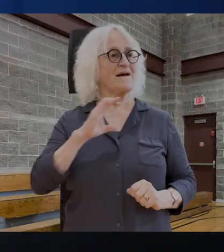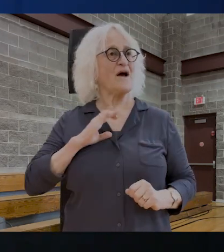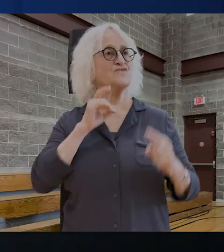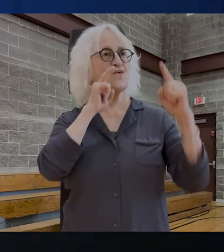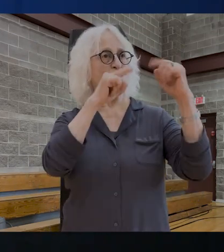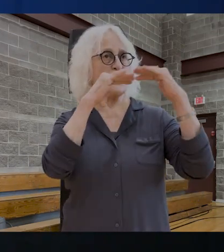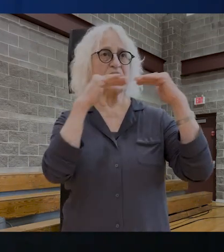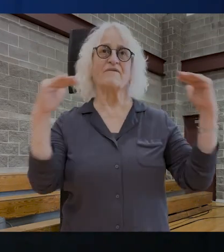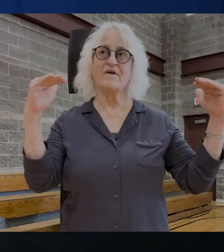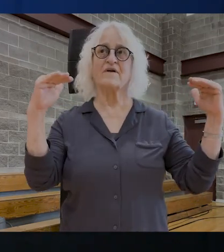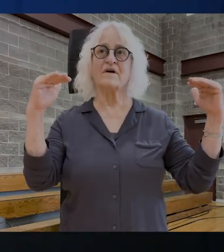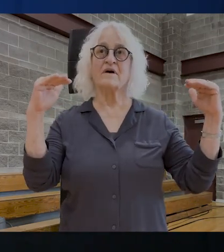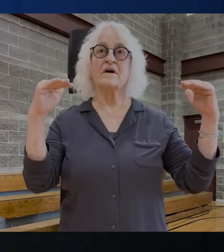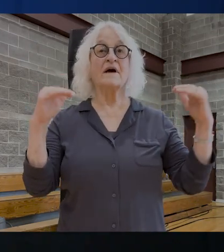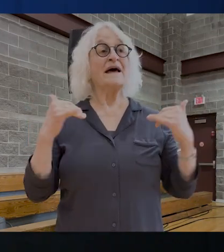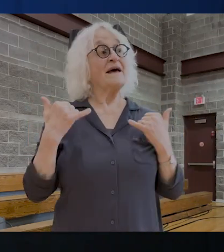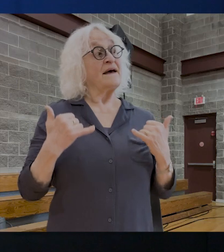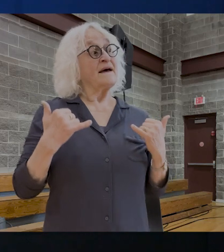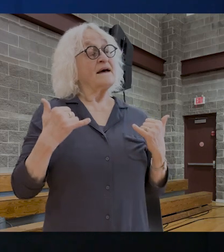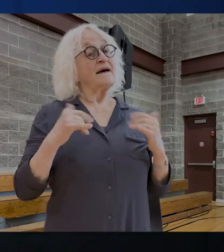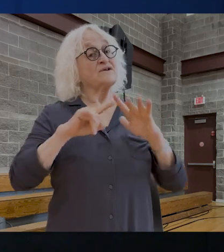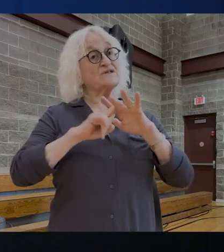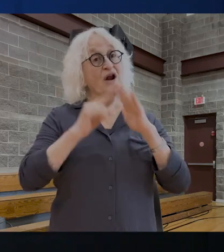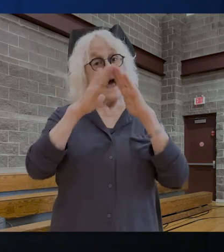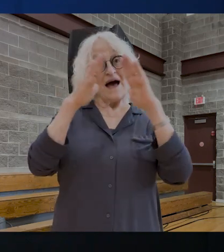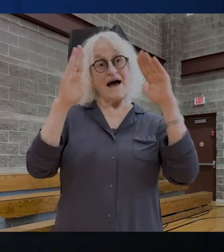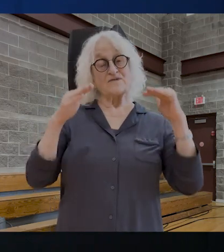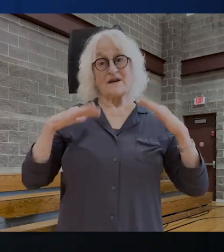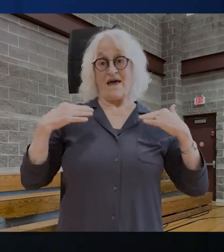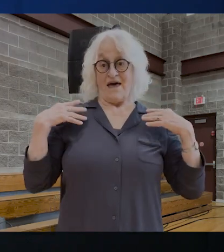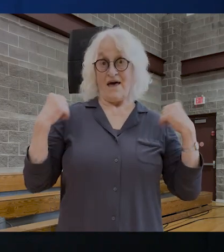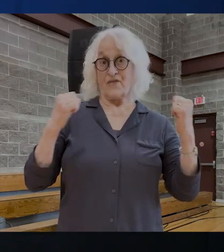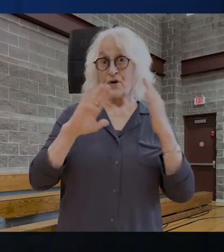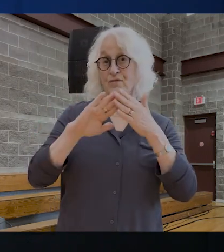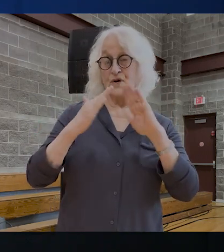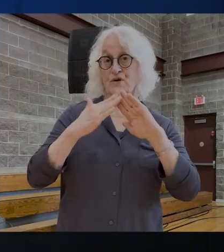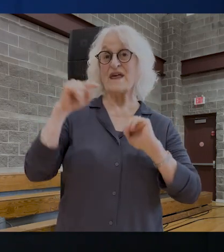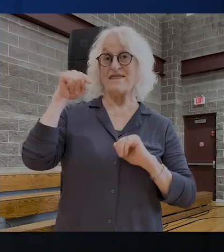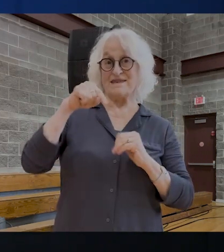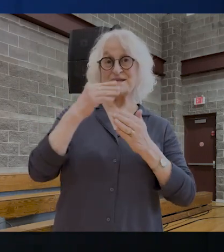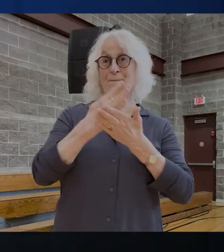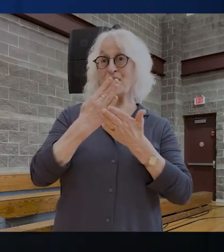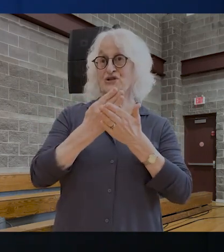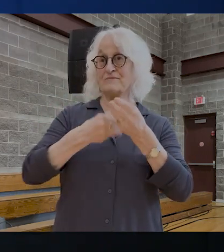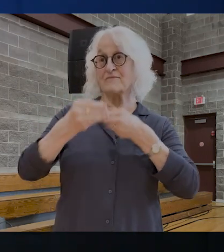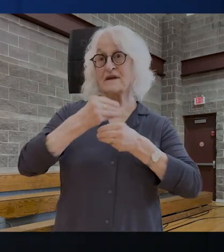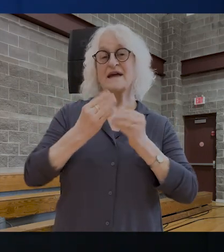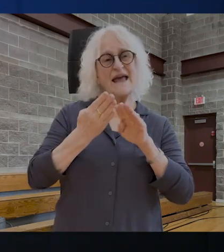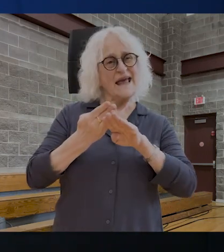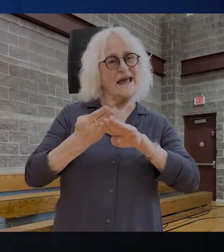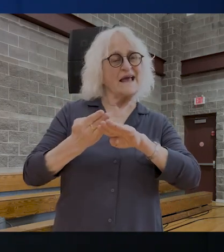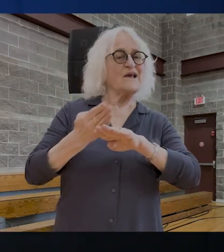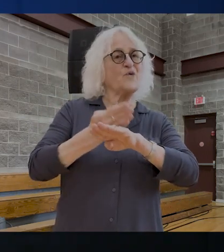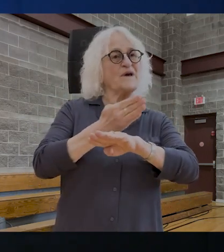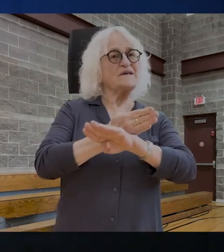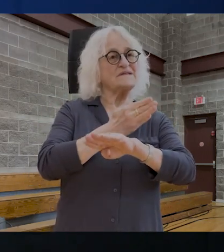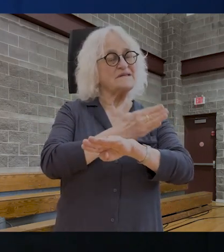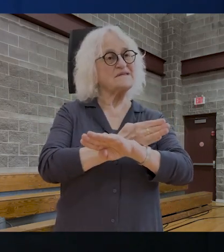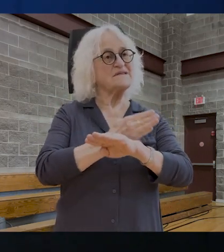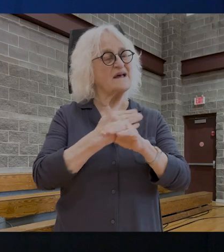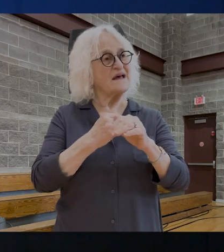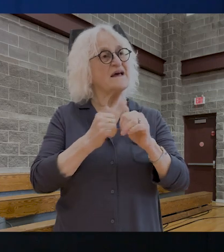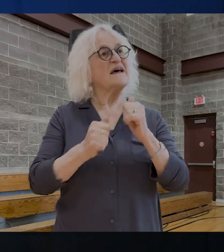level. So starting with housing and healthy communities, this budget increases the dangerous